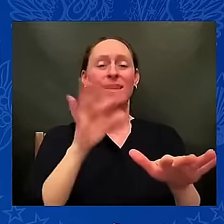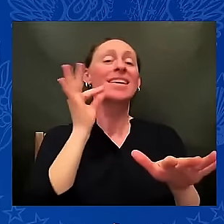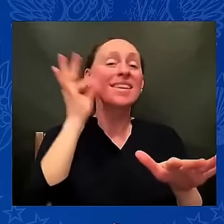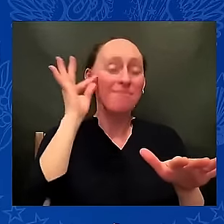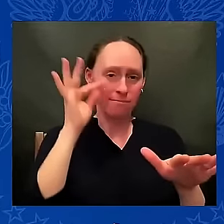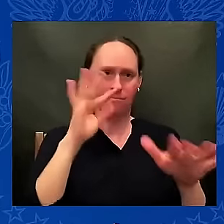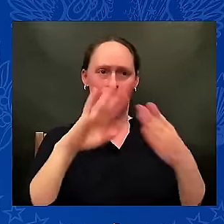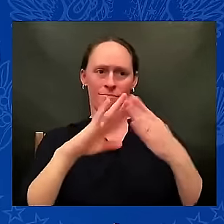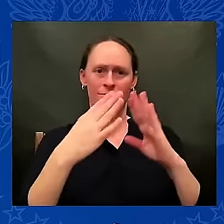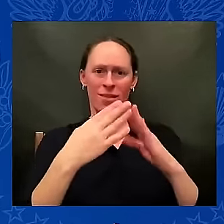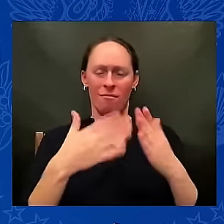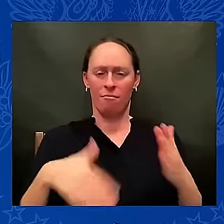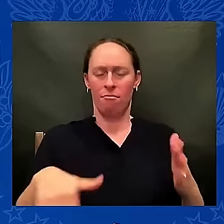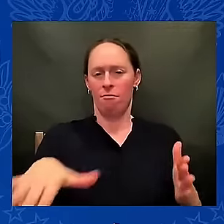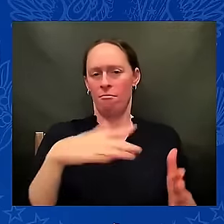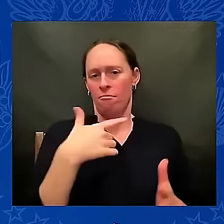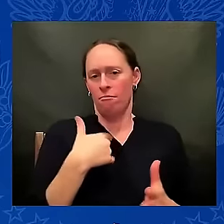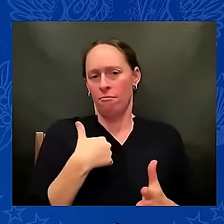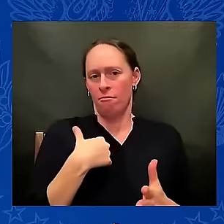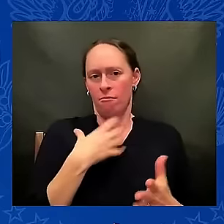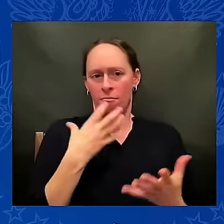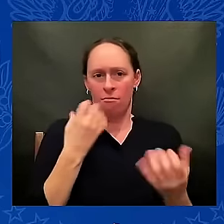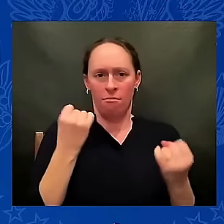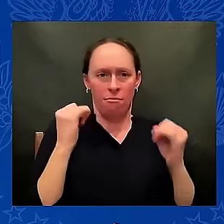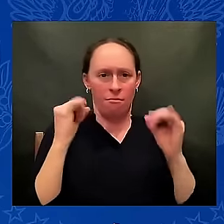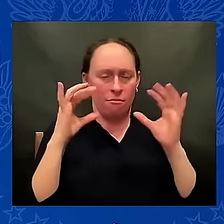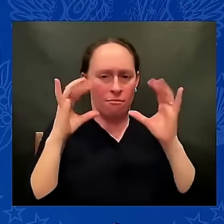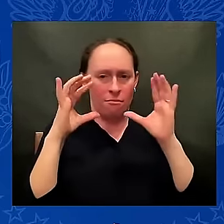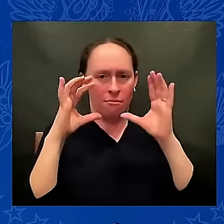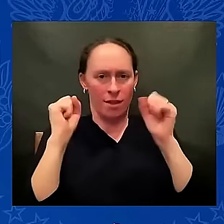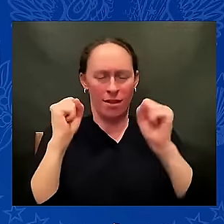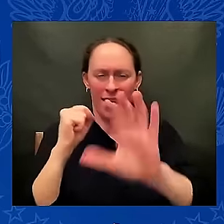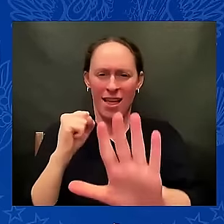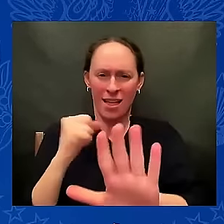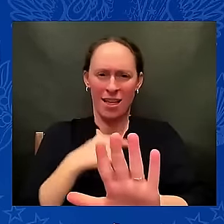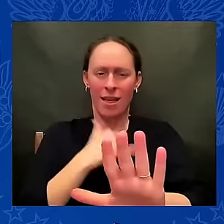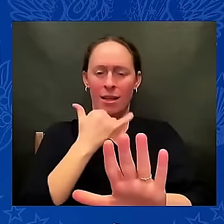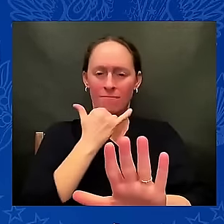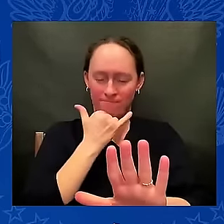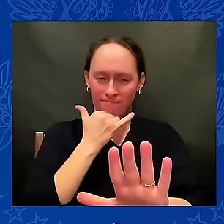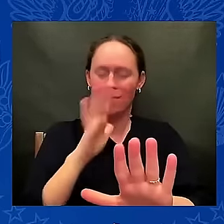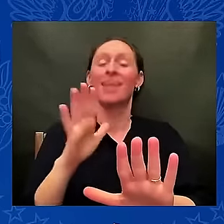Gila River Indian community, for welcoming today. You know,